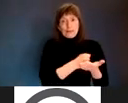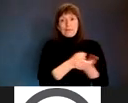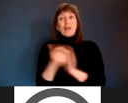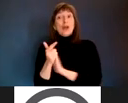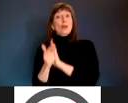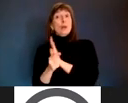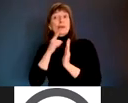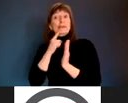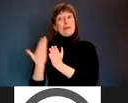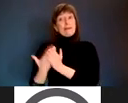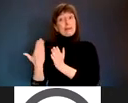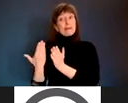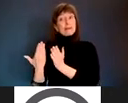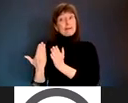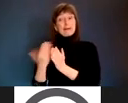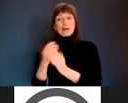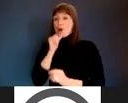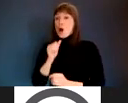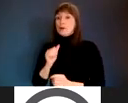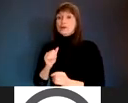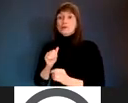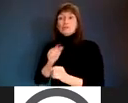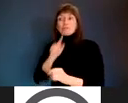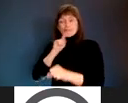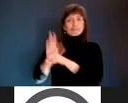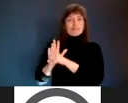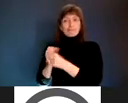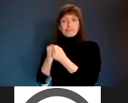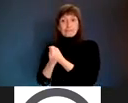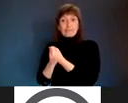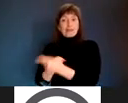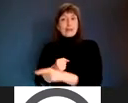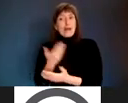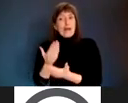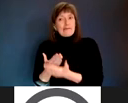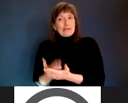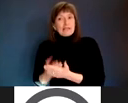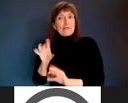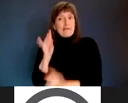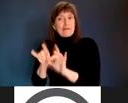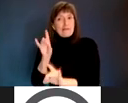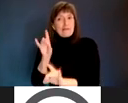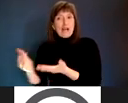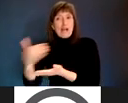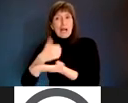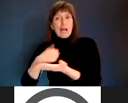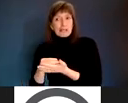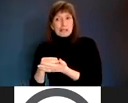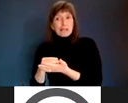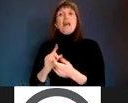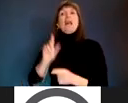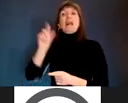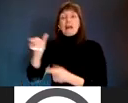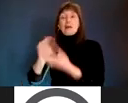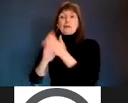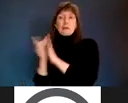evidence. So it's that clinical evidence that the person may lack that capacity. And then again, it's that legal process. So in practice,